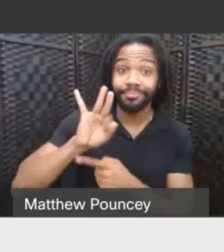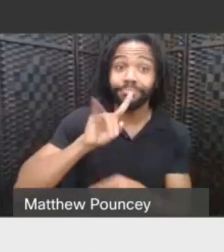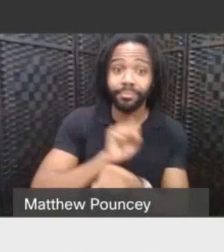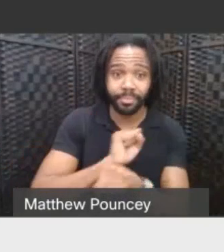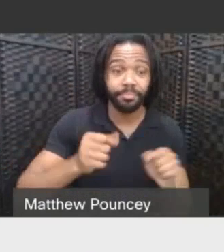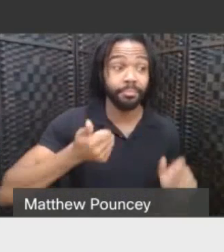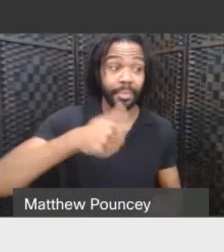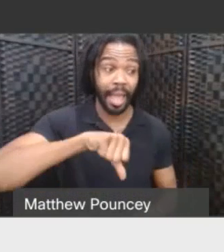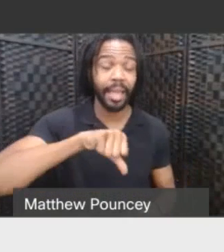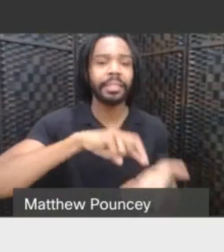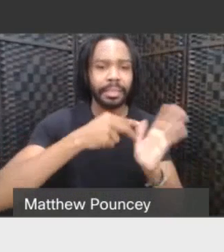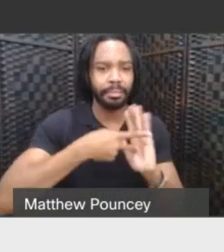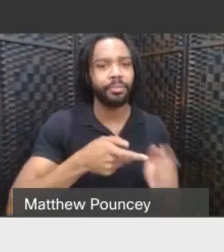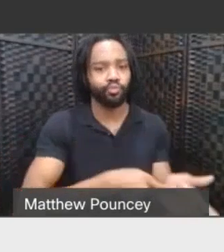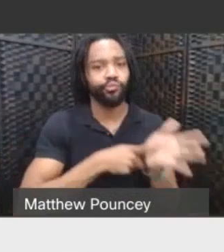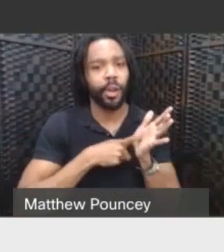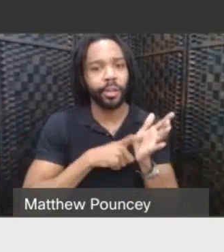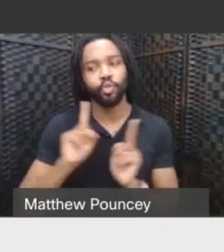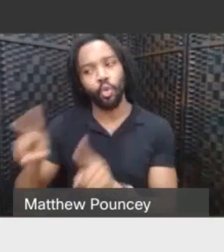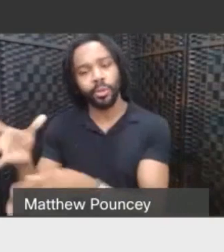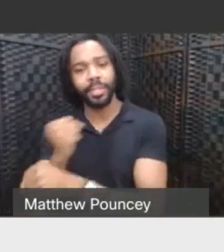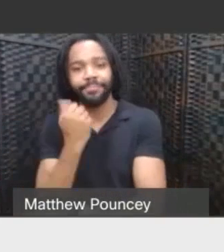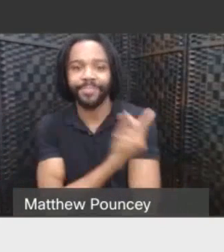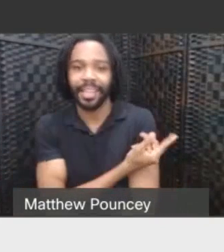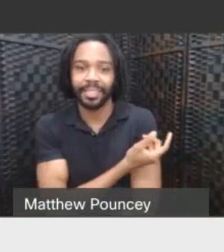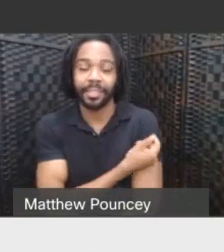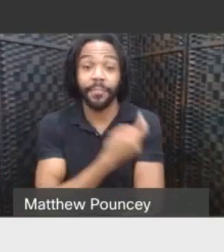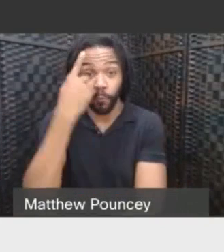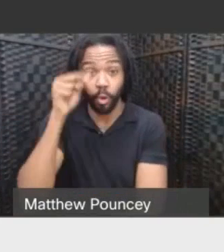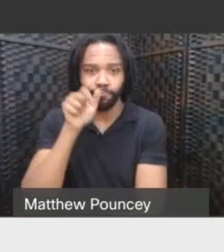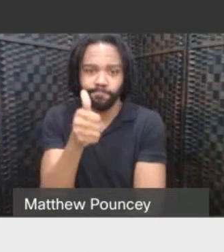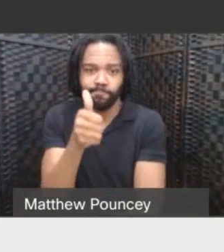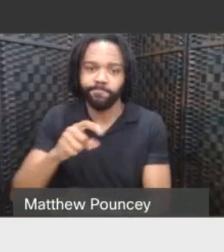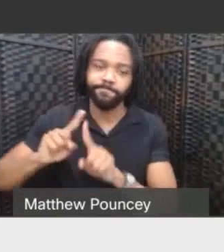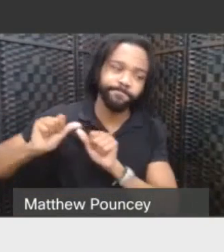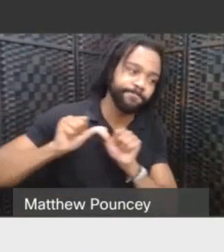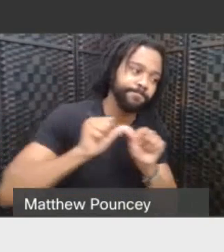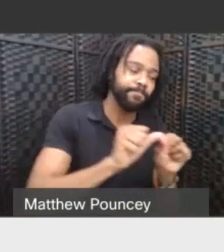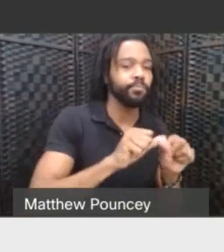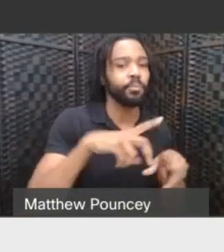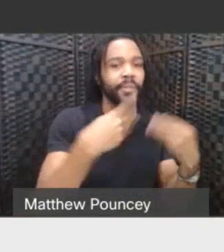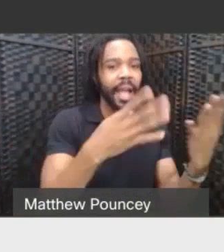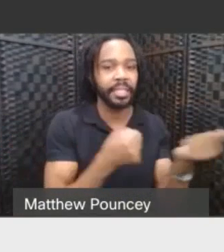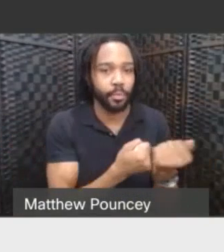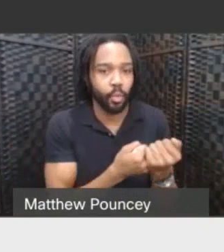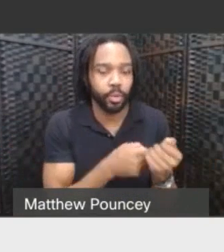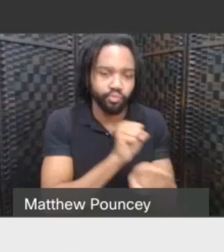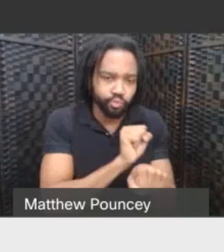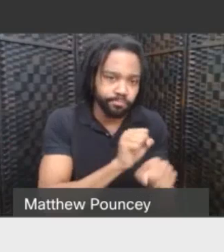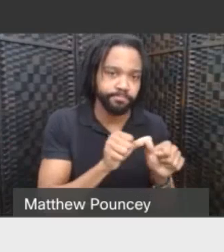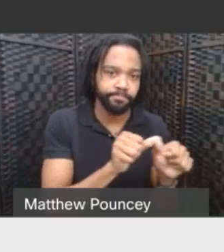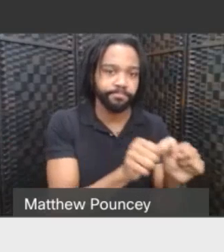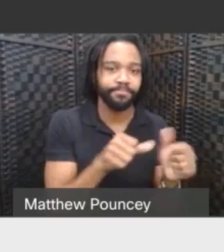then required to get vaccinated in order to continue to provide supports to people